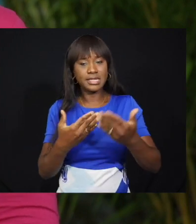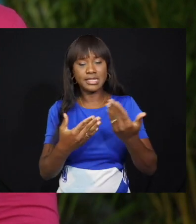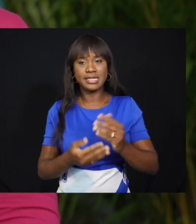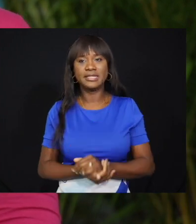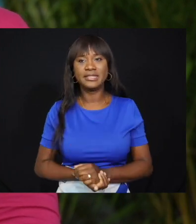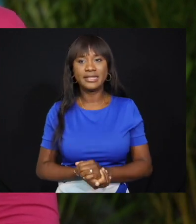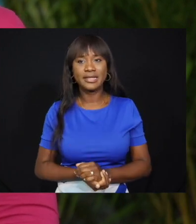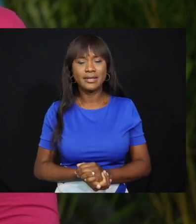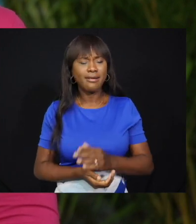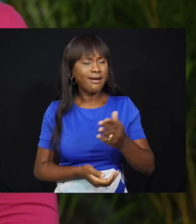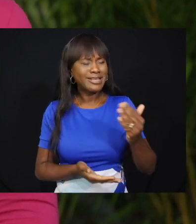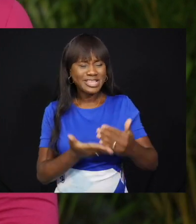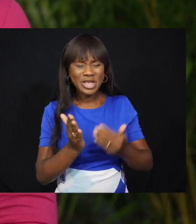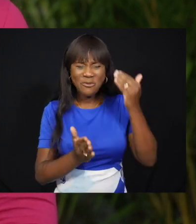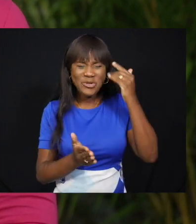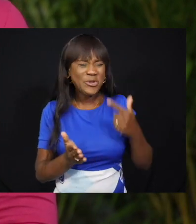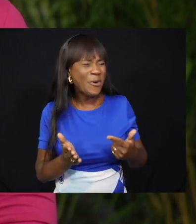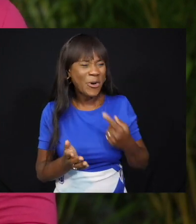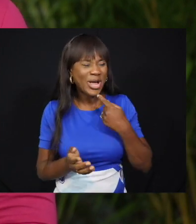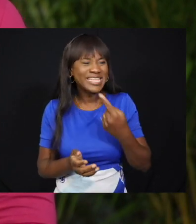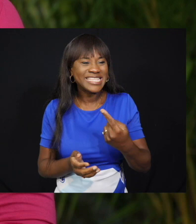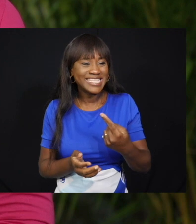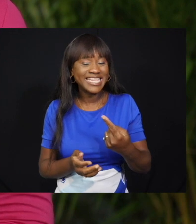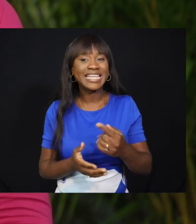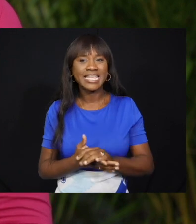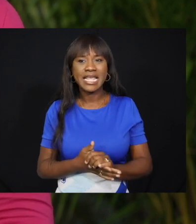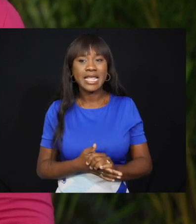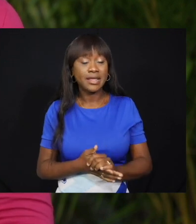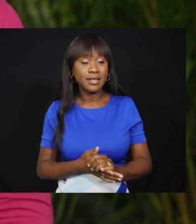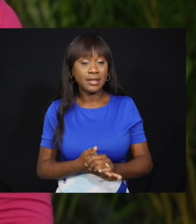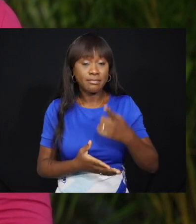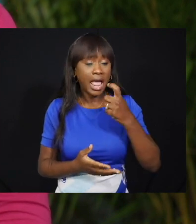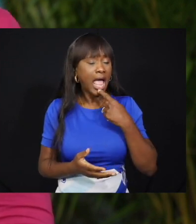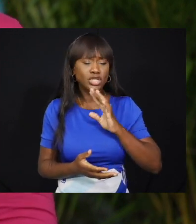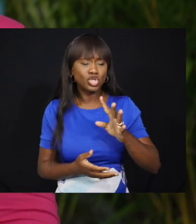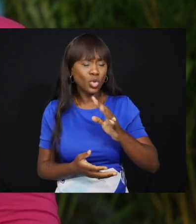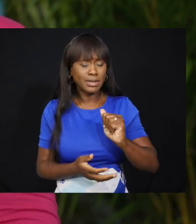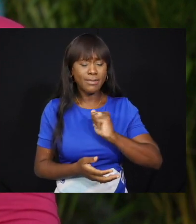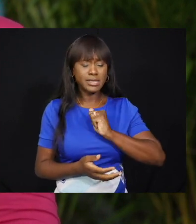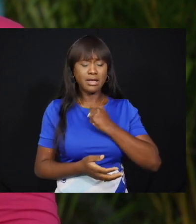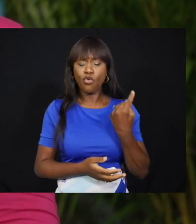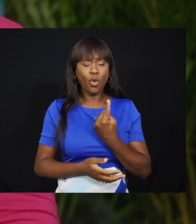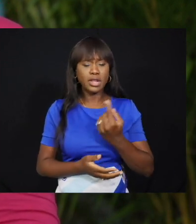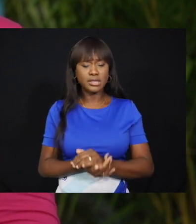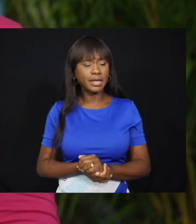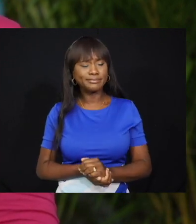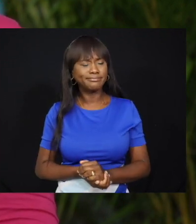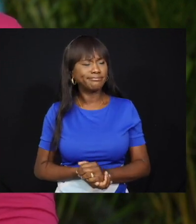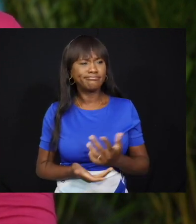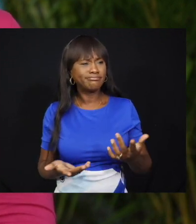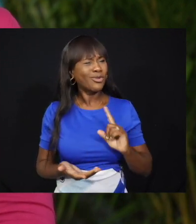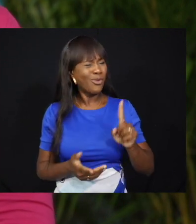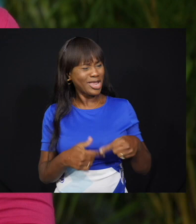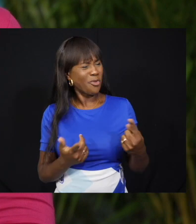easy. And those who have seen me know that what I'm saying here is just how Rouse will say it, because that's how I talk to myself. I say, Rouse,